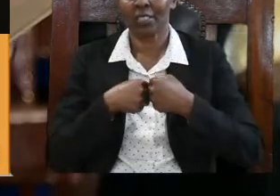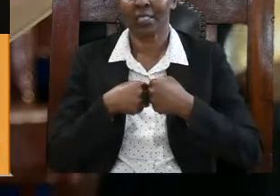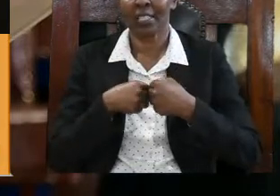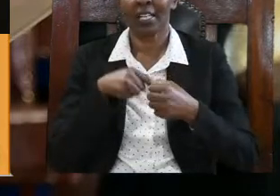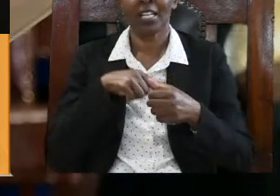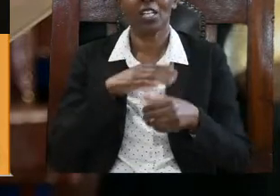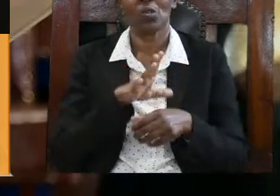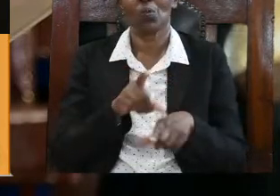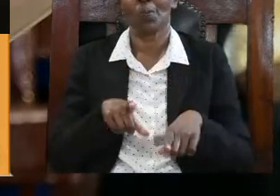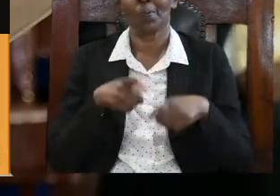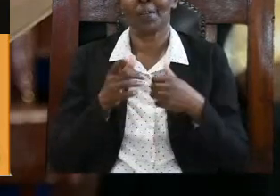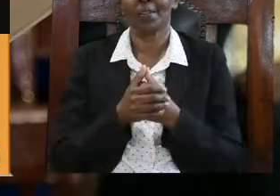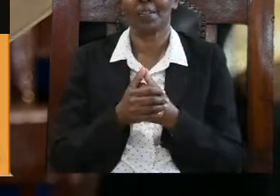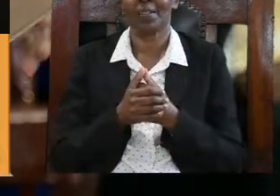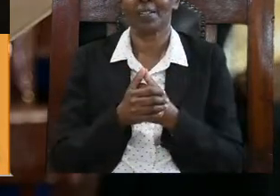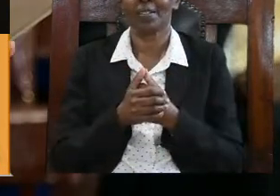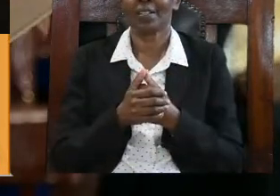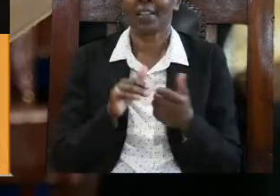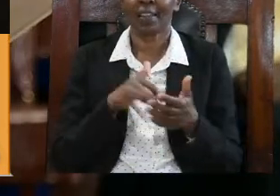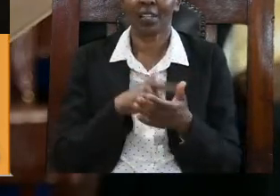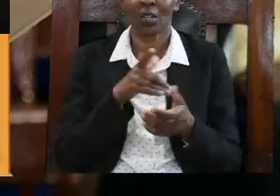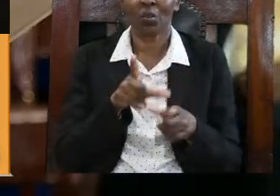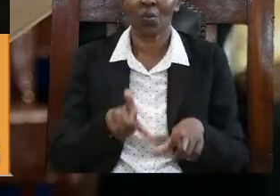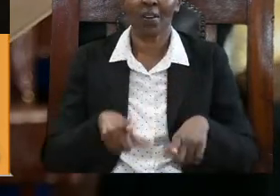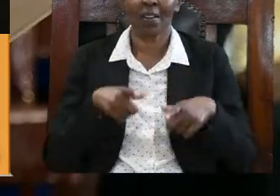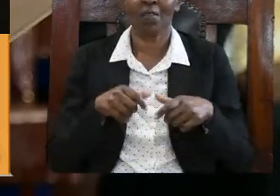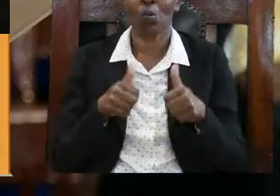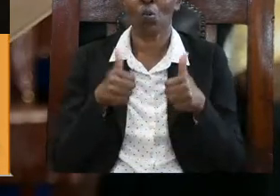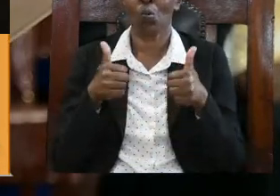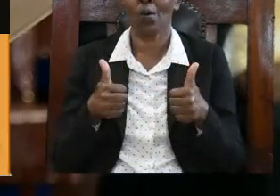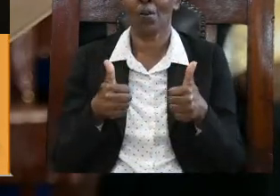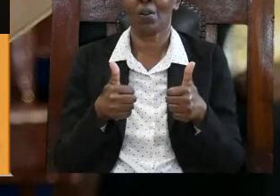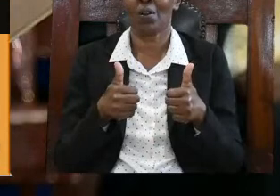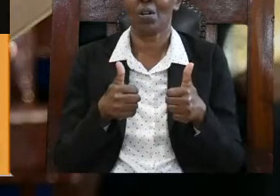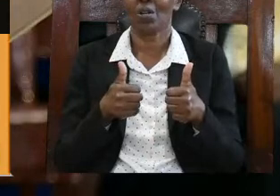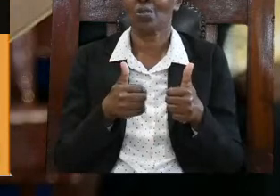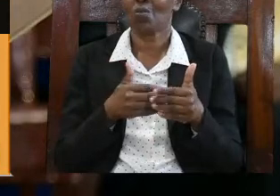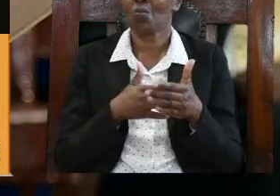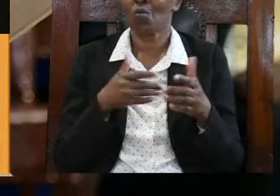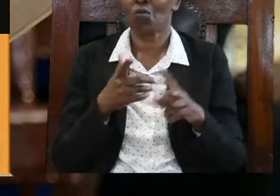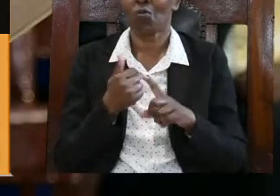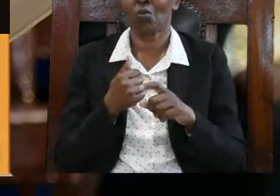I mean, to live well, to avoid sicknesses and all that. But in reality,